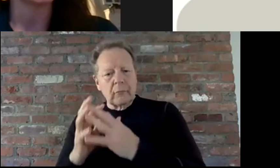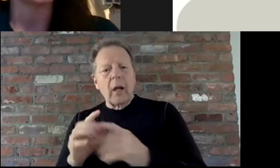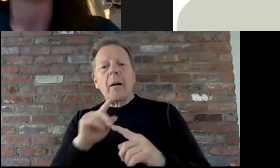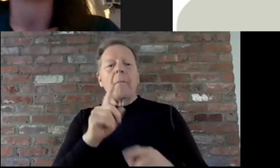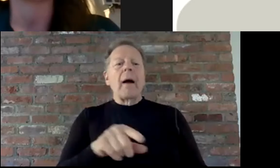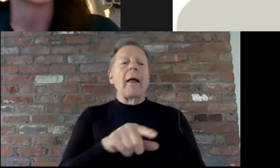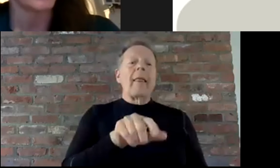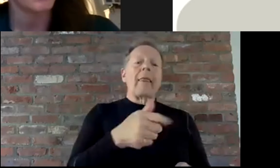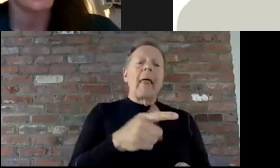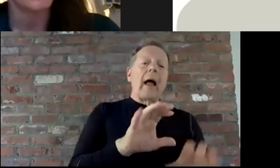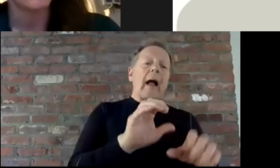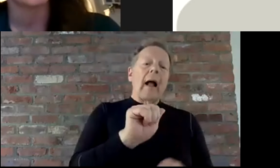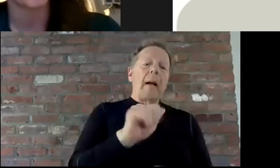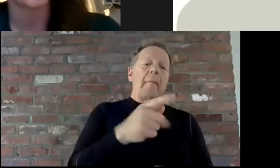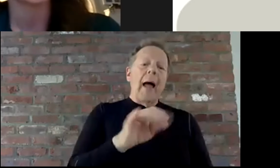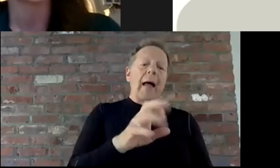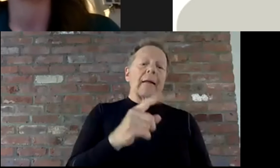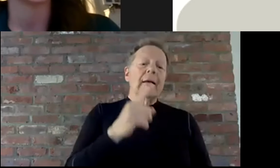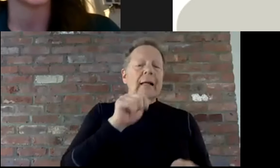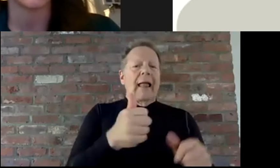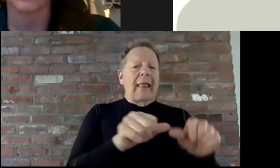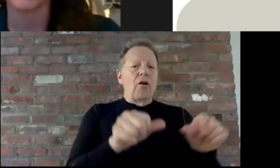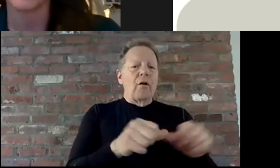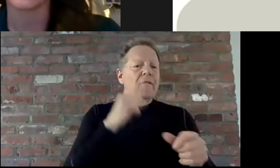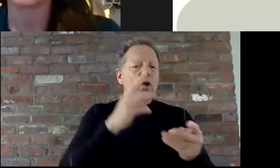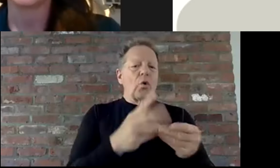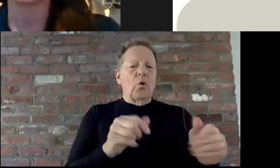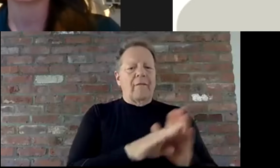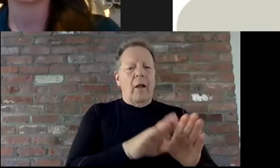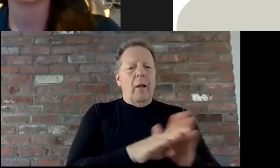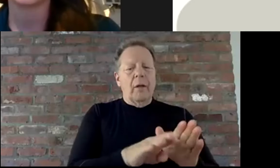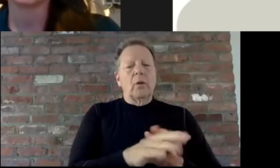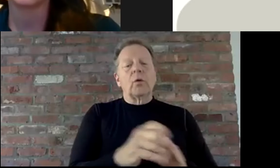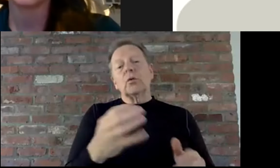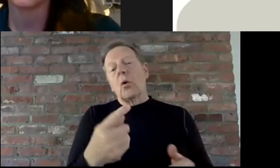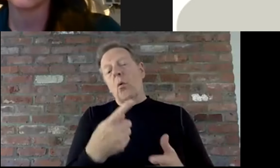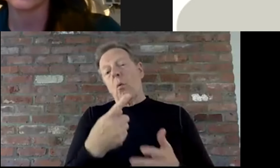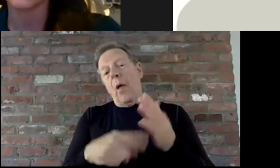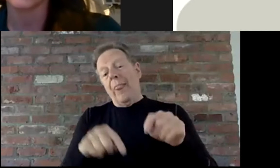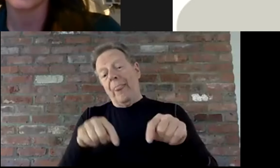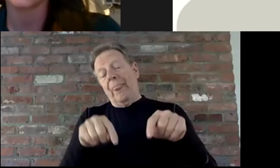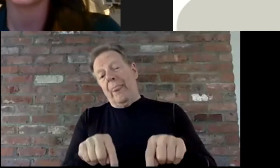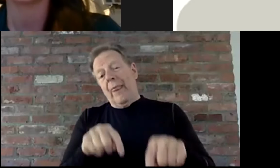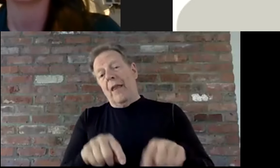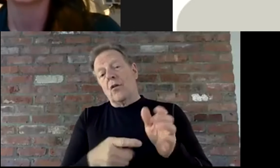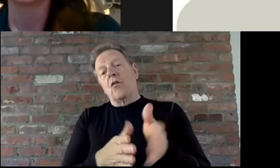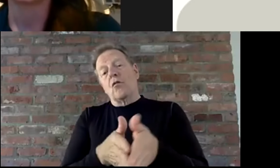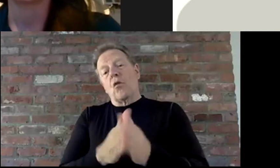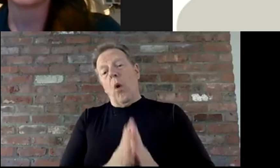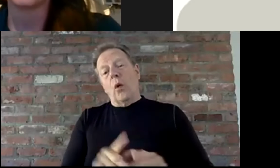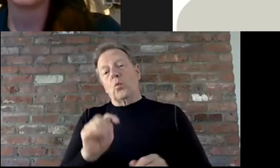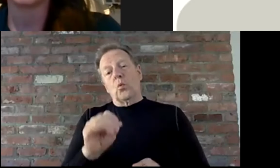another big area for solution development. And so what this request